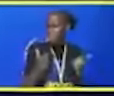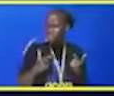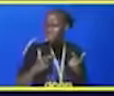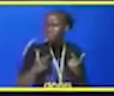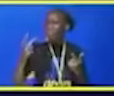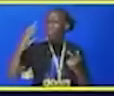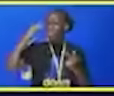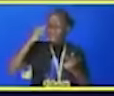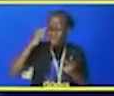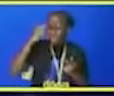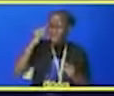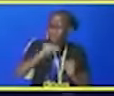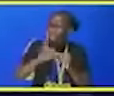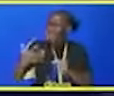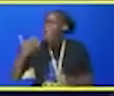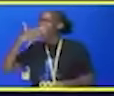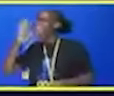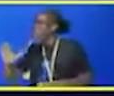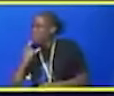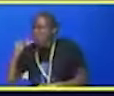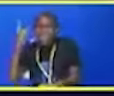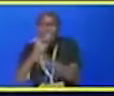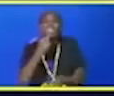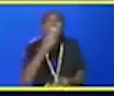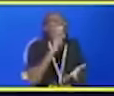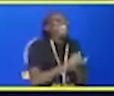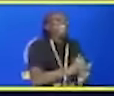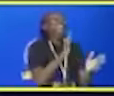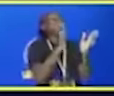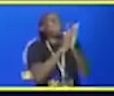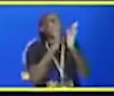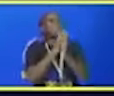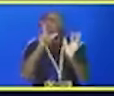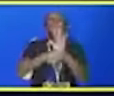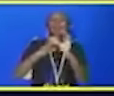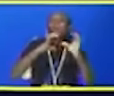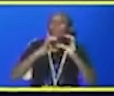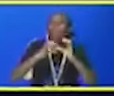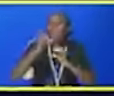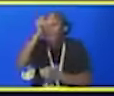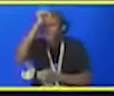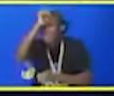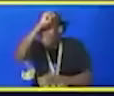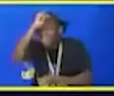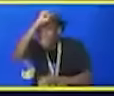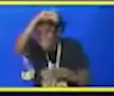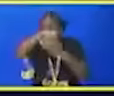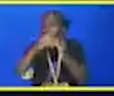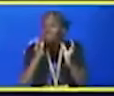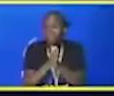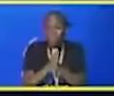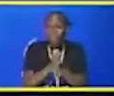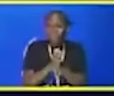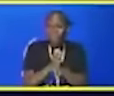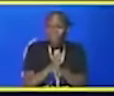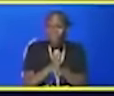you don't just blindly say, let's pray, and communicate ignorance in that prayer. Do you know what gives life to your prayer is